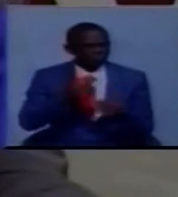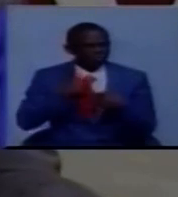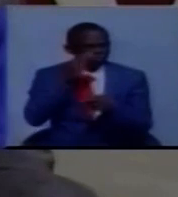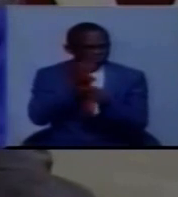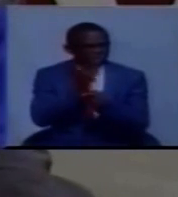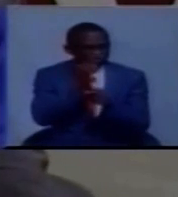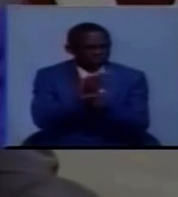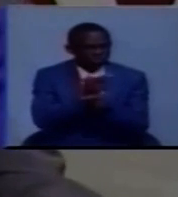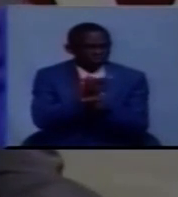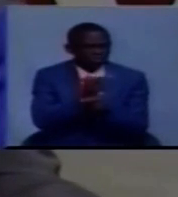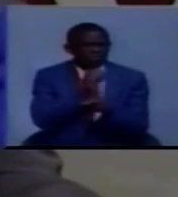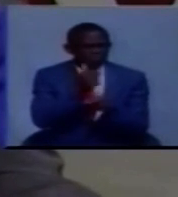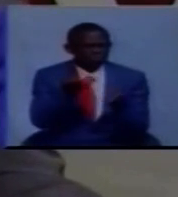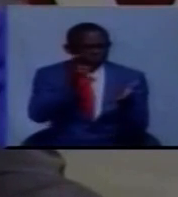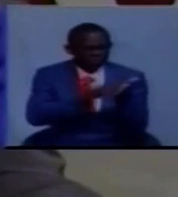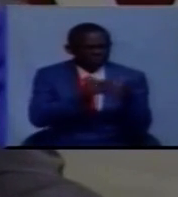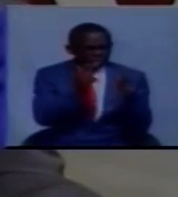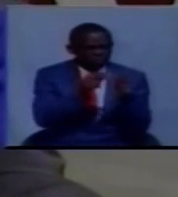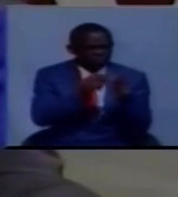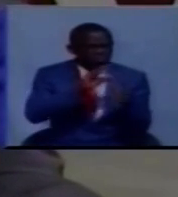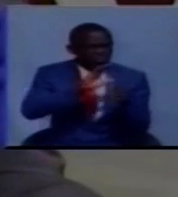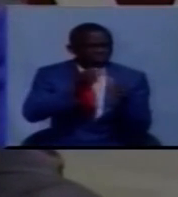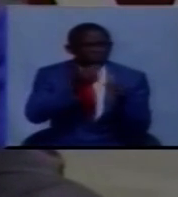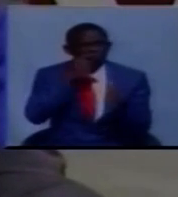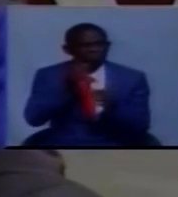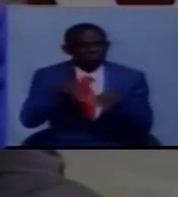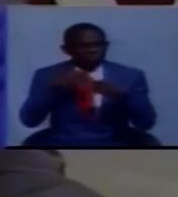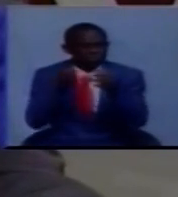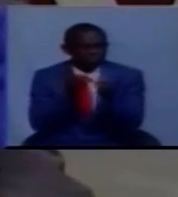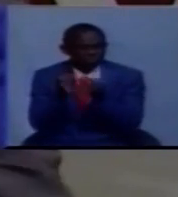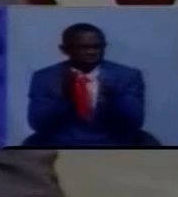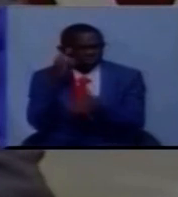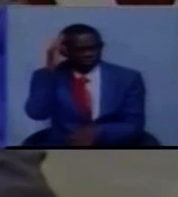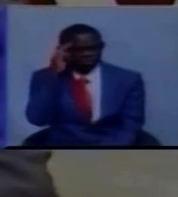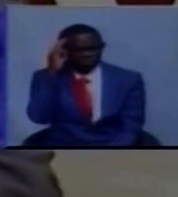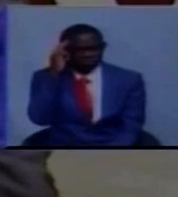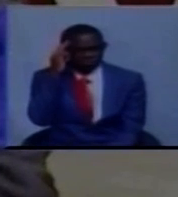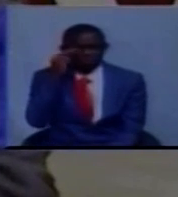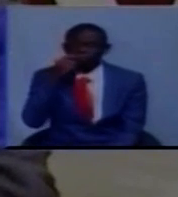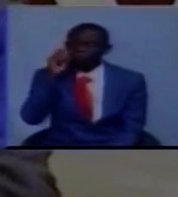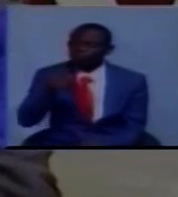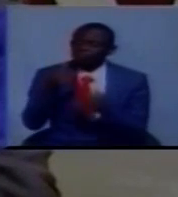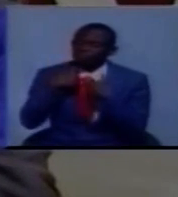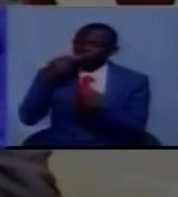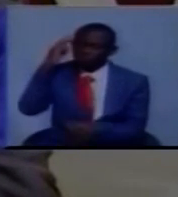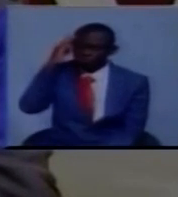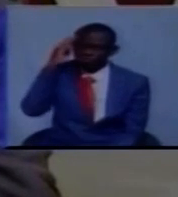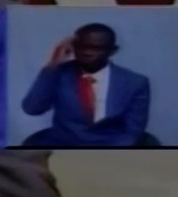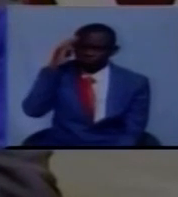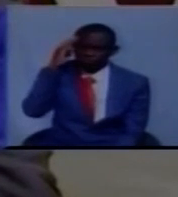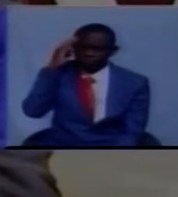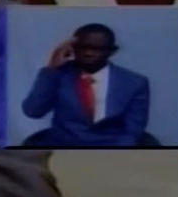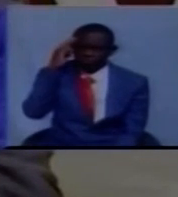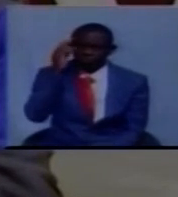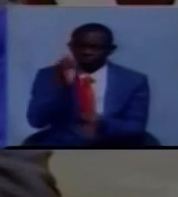regulations, that's one thing we are discussing with my technocrats. It's either immediately after if it is a fixed-term contract, immediately it comes to